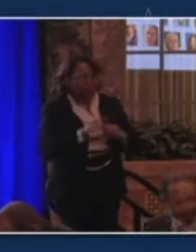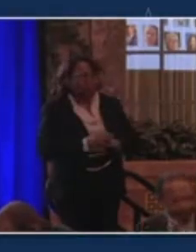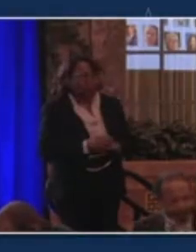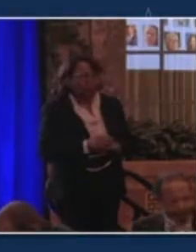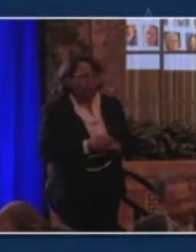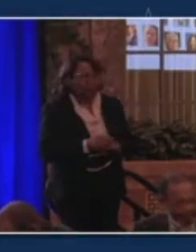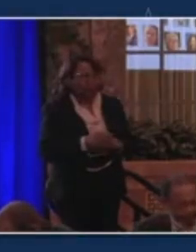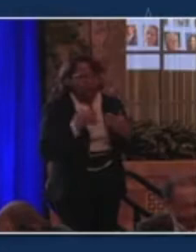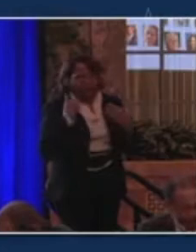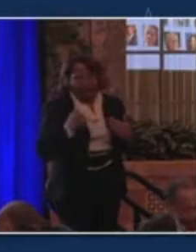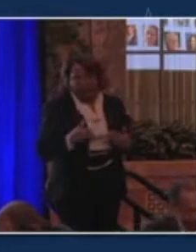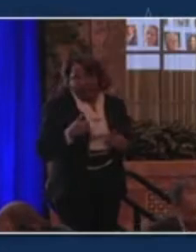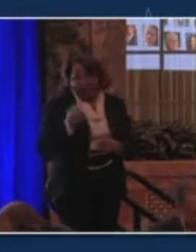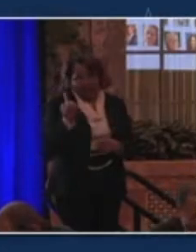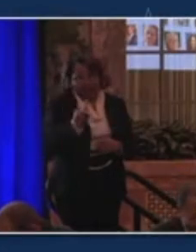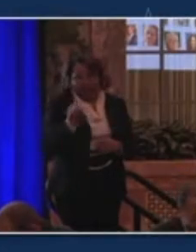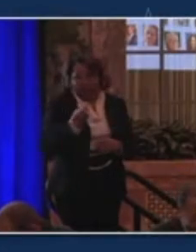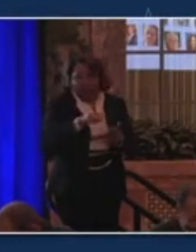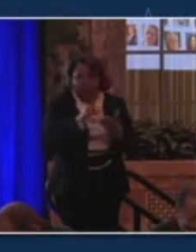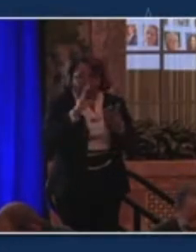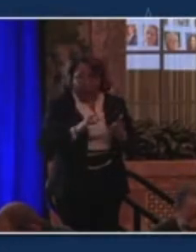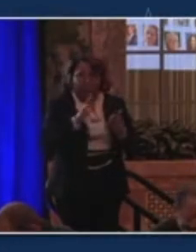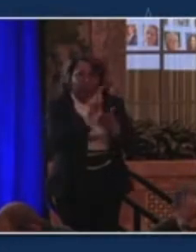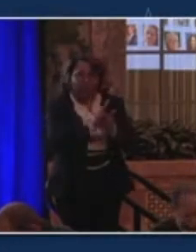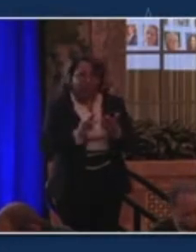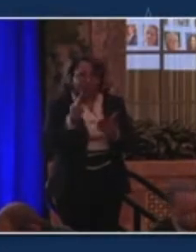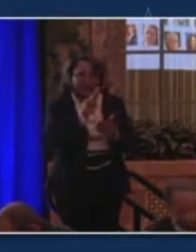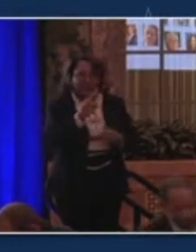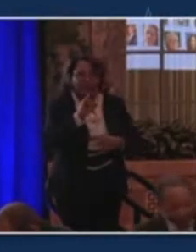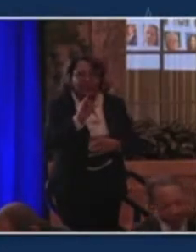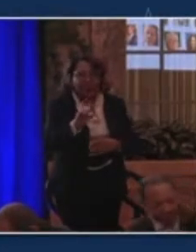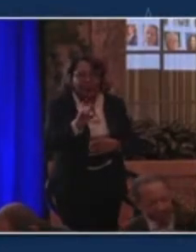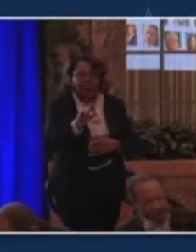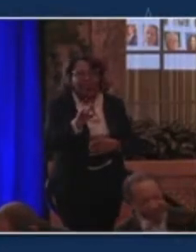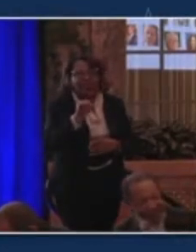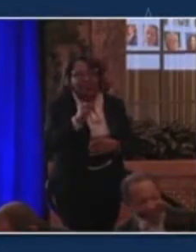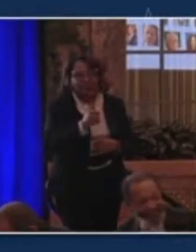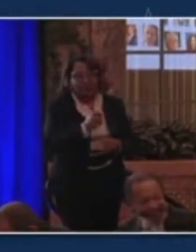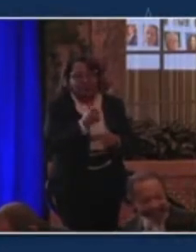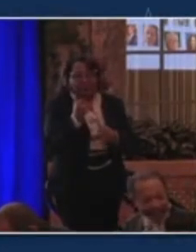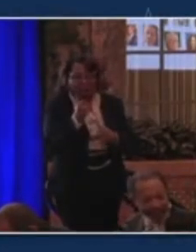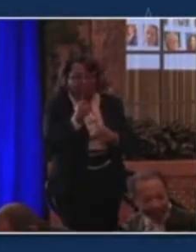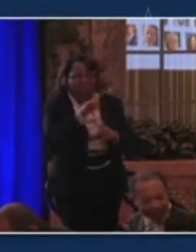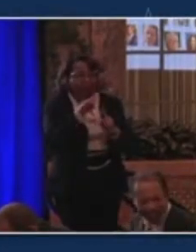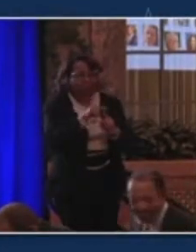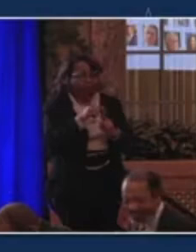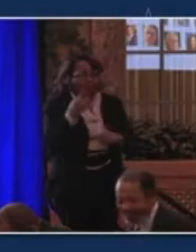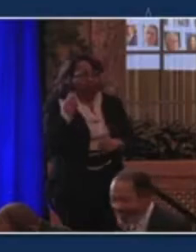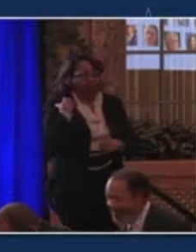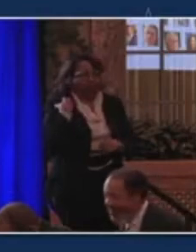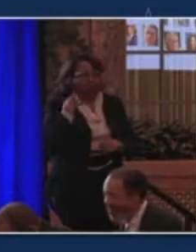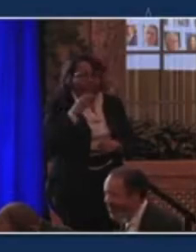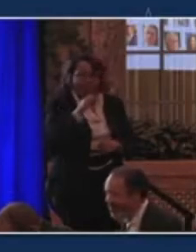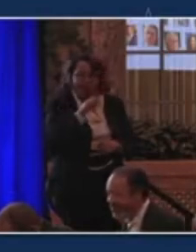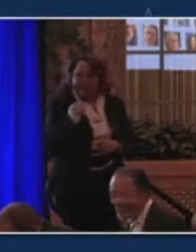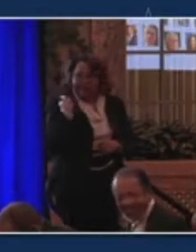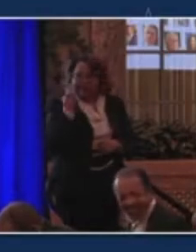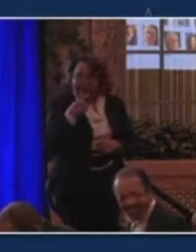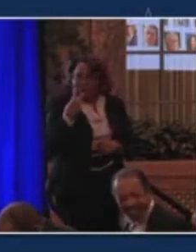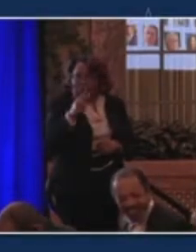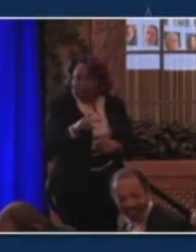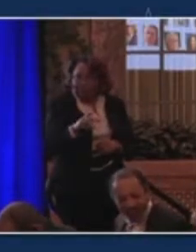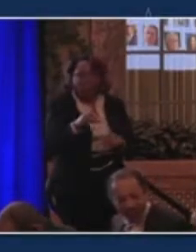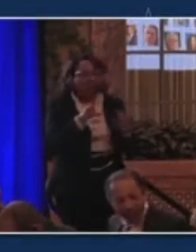I was just a student at the University of Illinois at Urbana-Champaign when Mayor Harold Washington taught me that